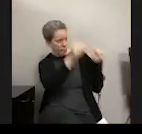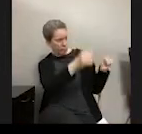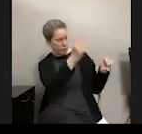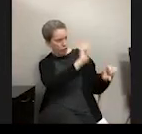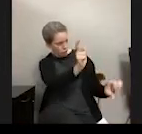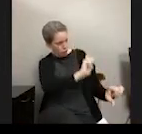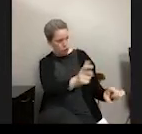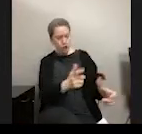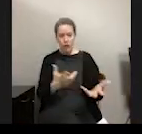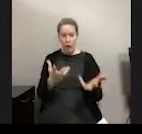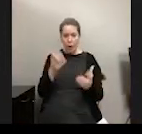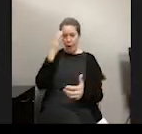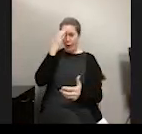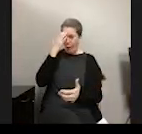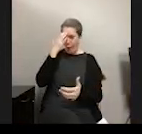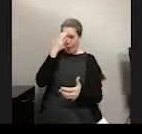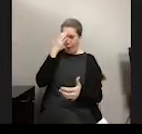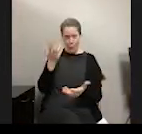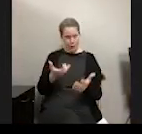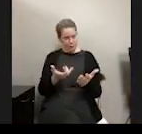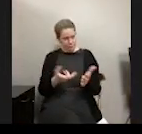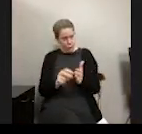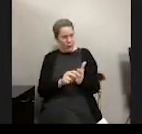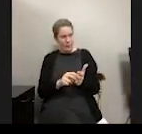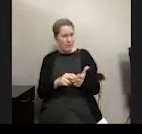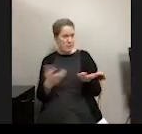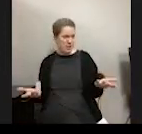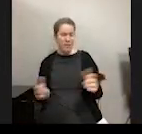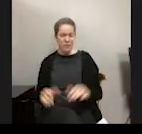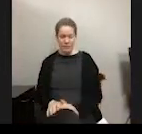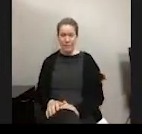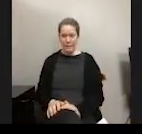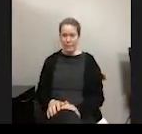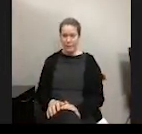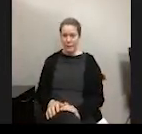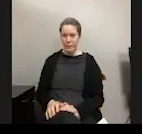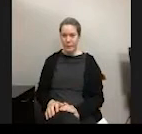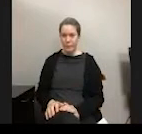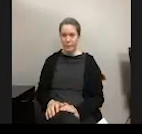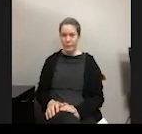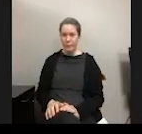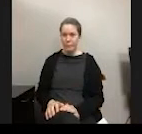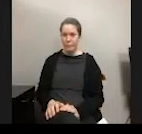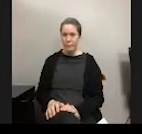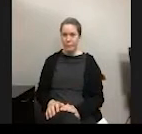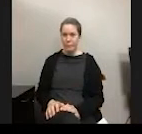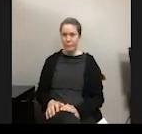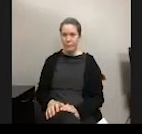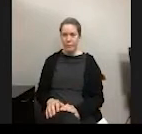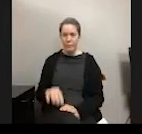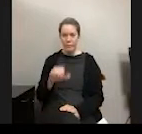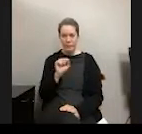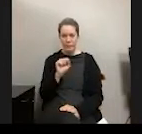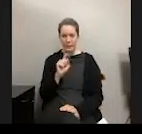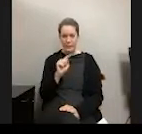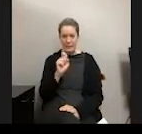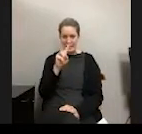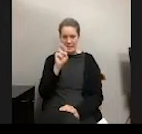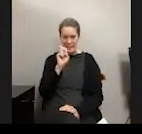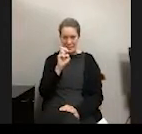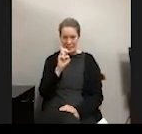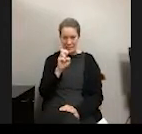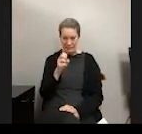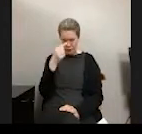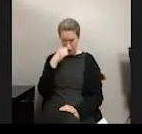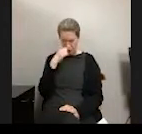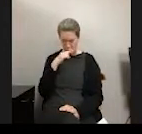Fantastic. Nice. David, you mind actually just re-asking the question again